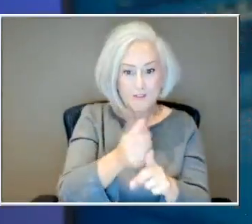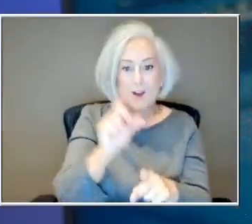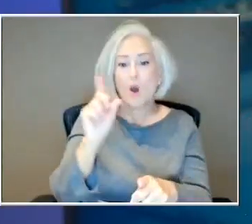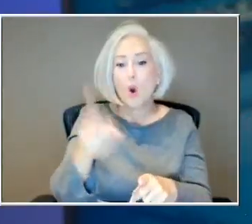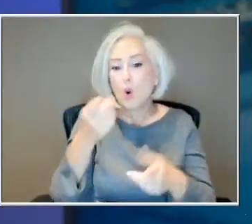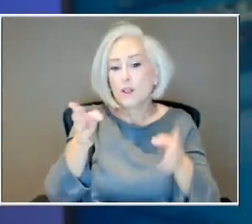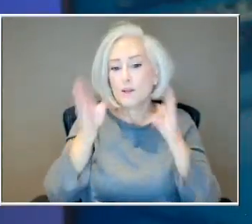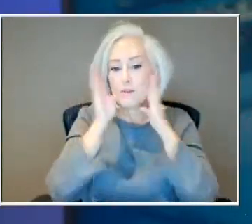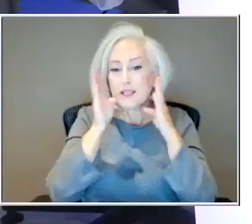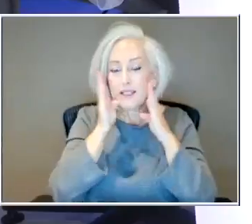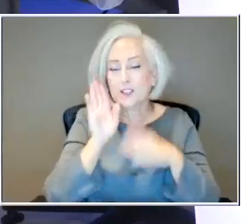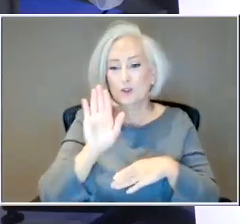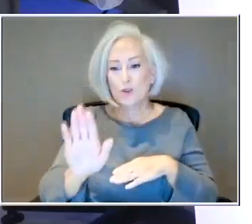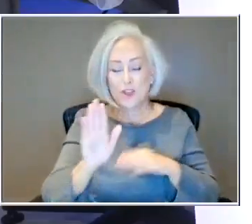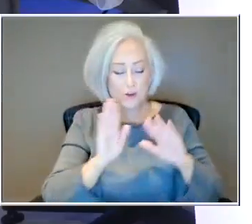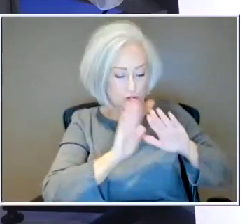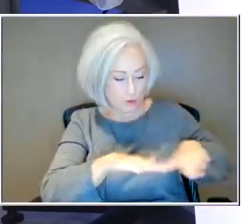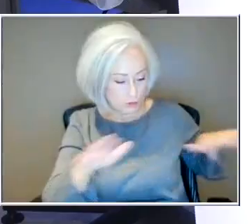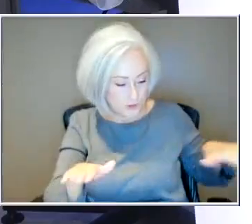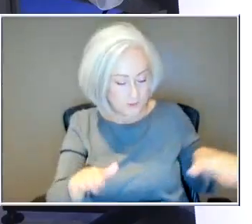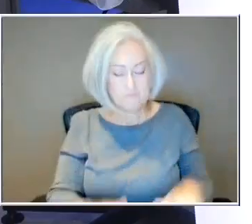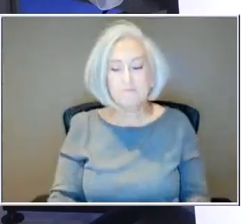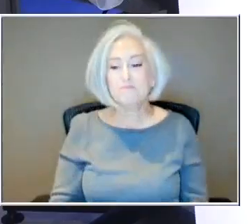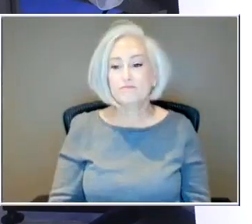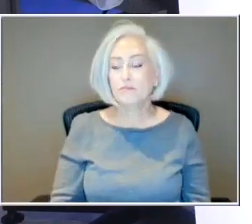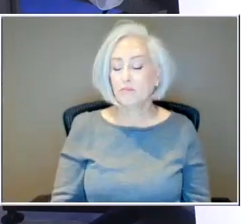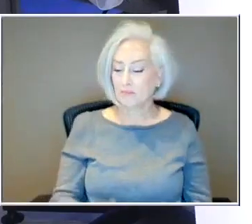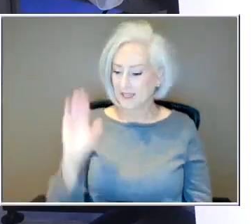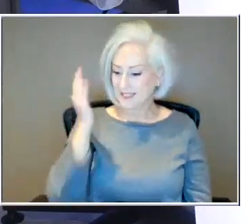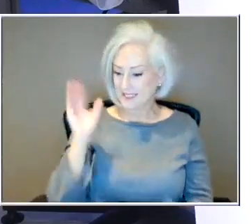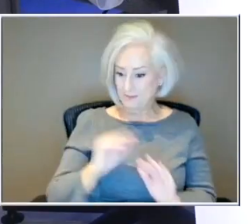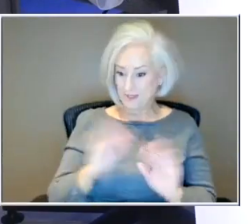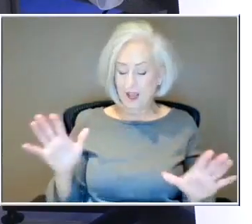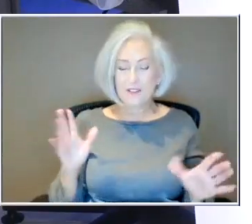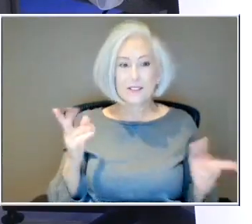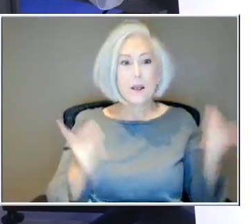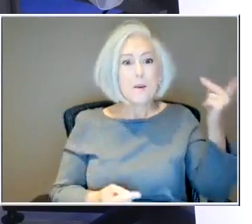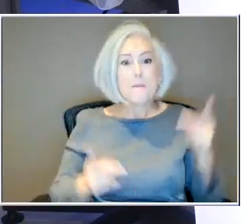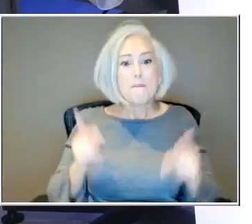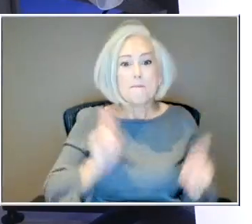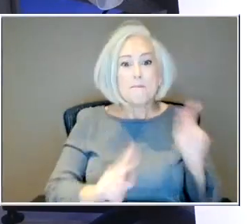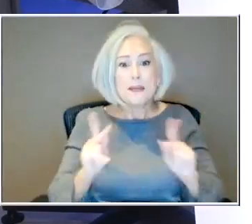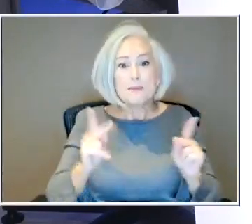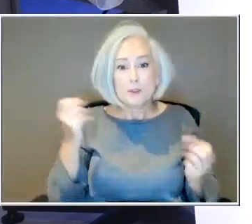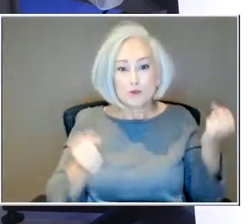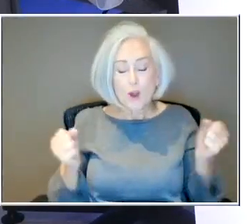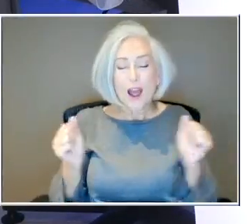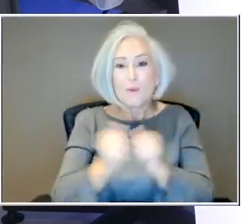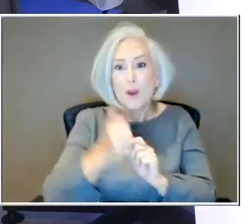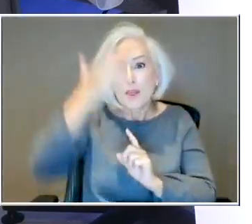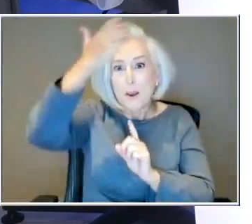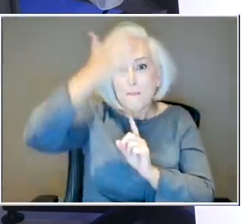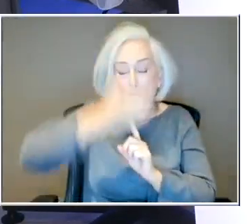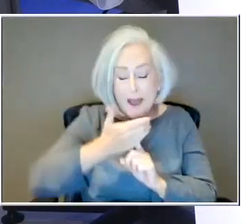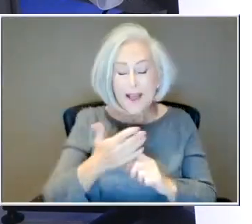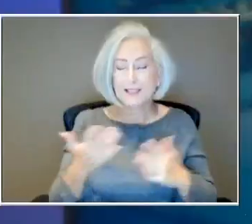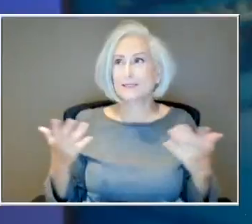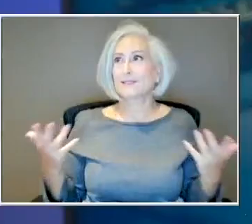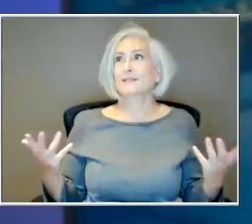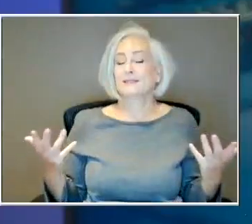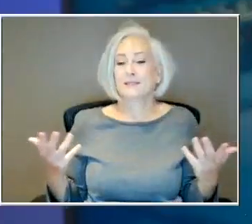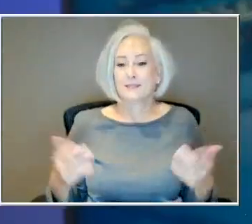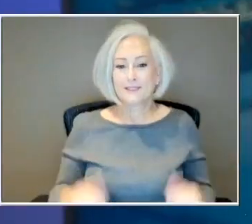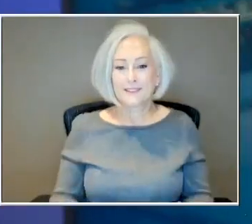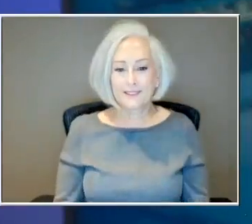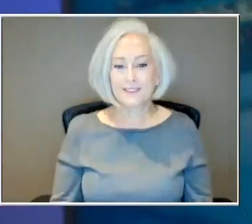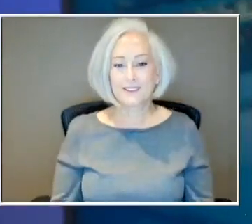children. And it seems obvious, but you see people driving with masks on. That's not a thing. No. I mean, it's like,